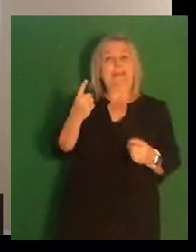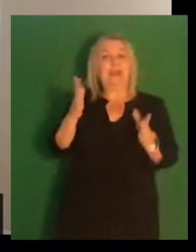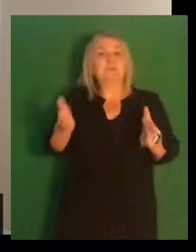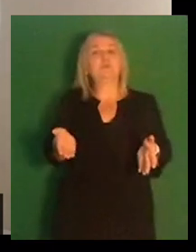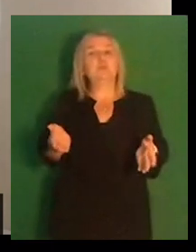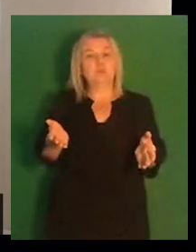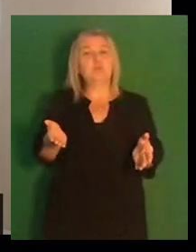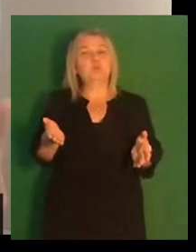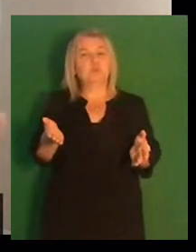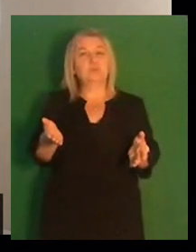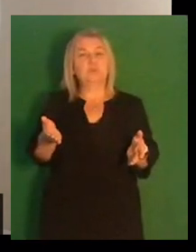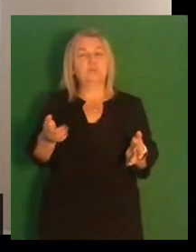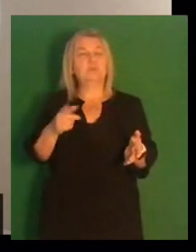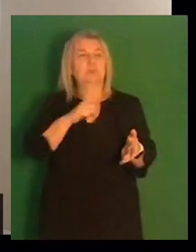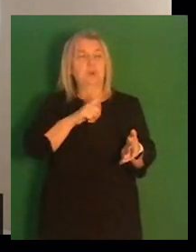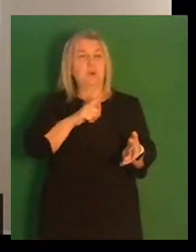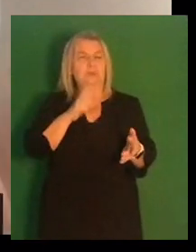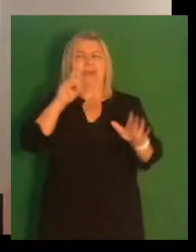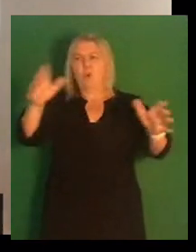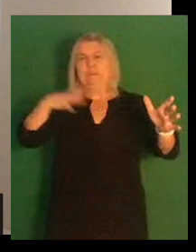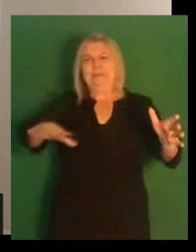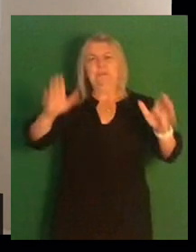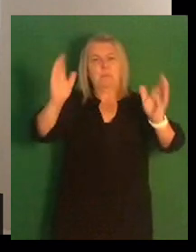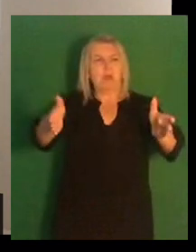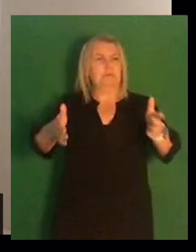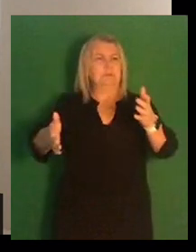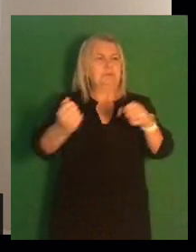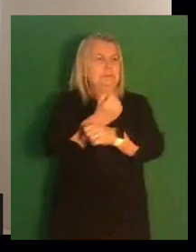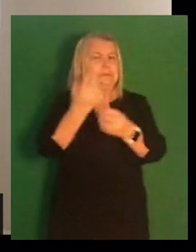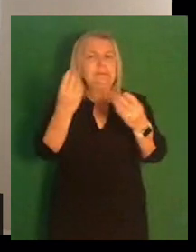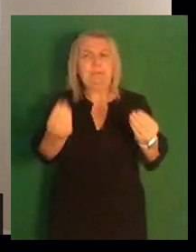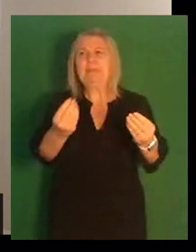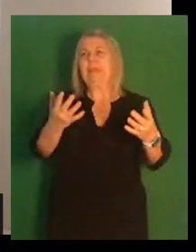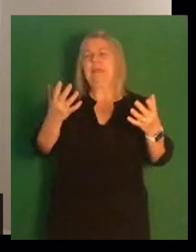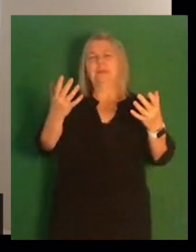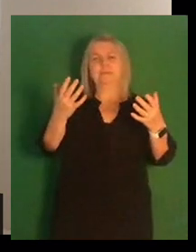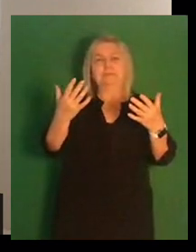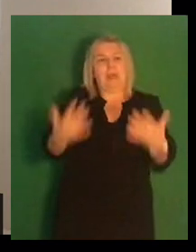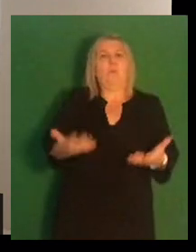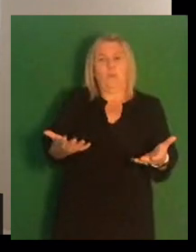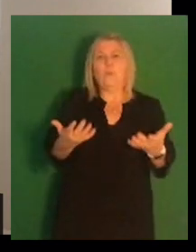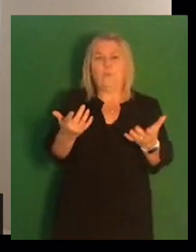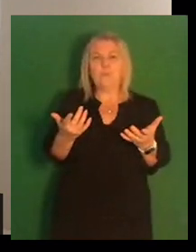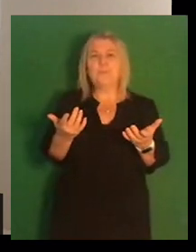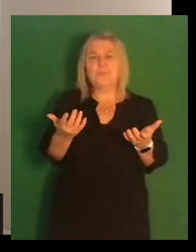everyone's been talking about this heightened need, right? Like, it's really clear where people are at, and